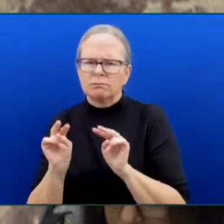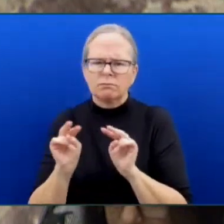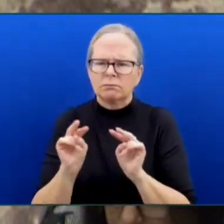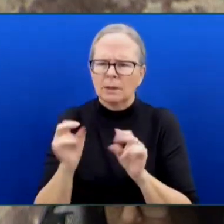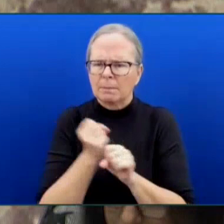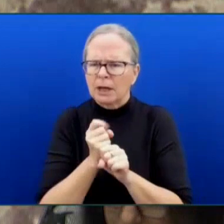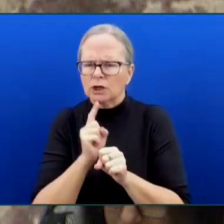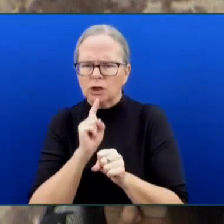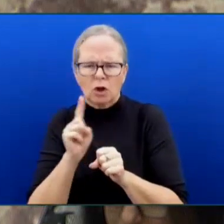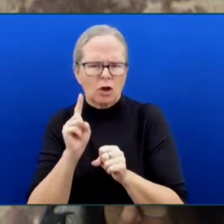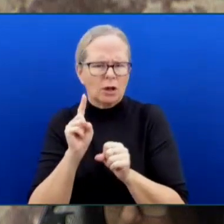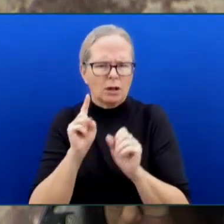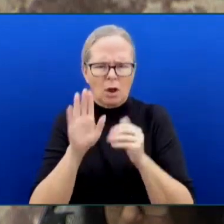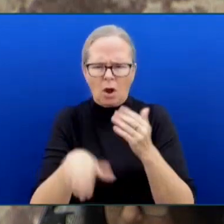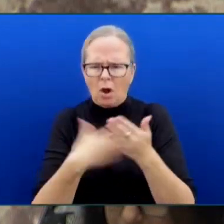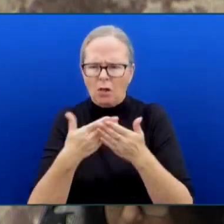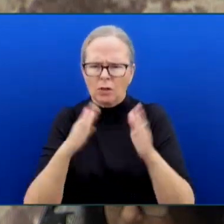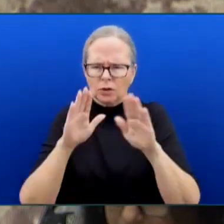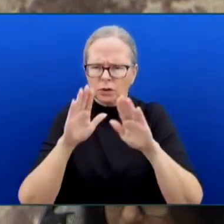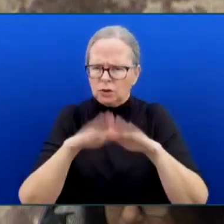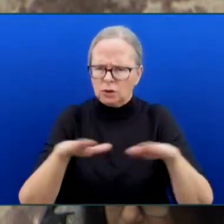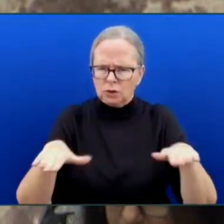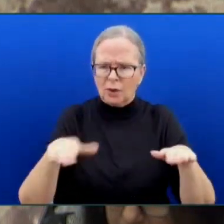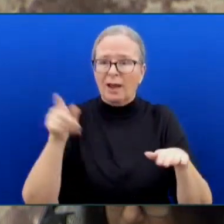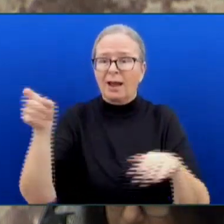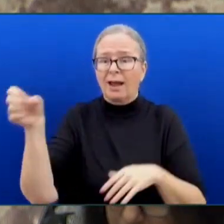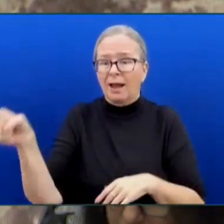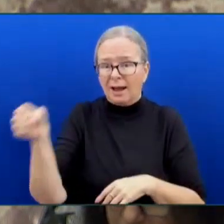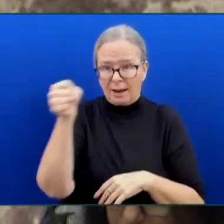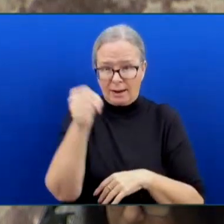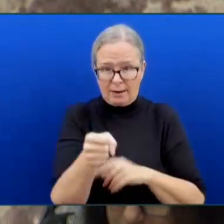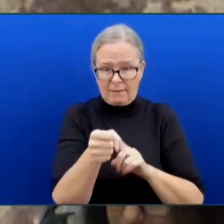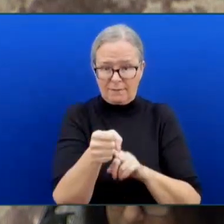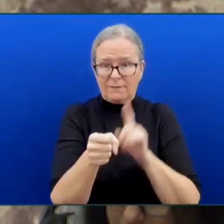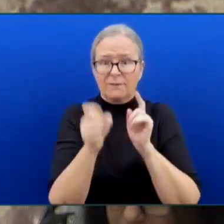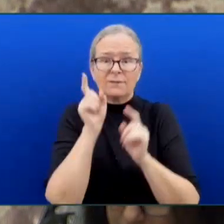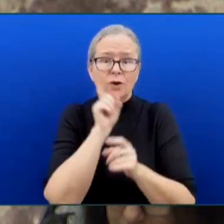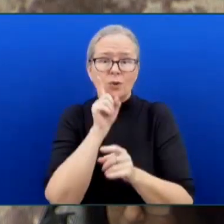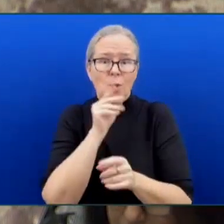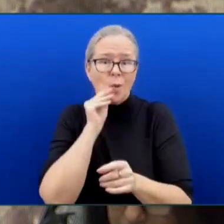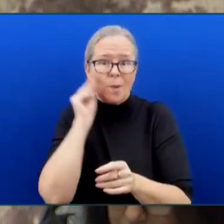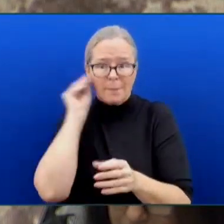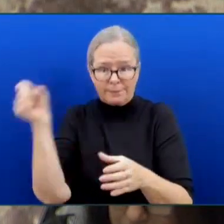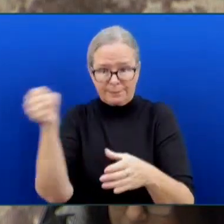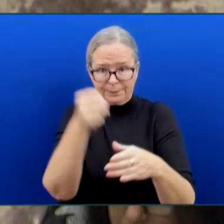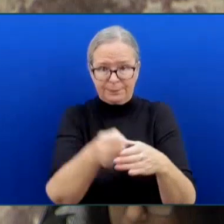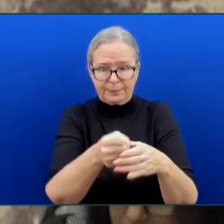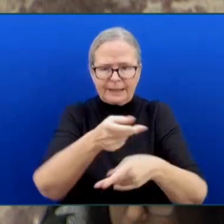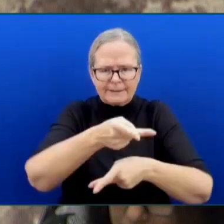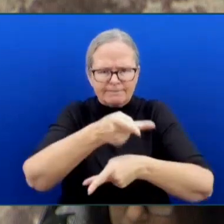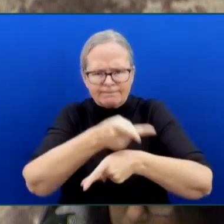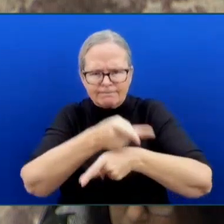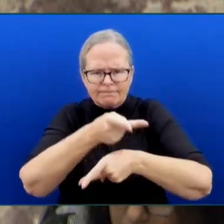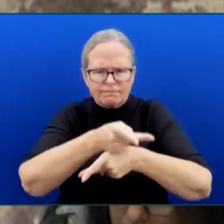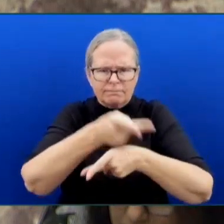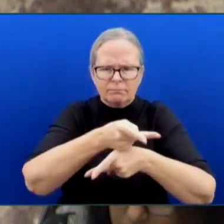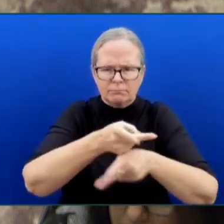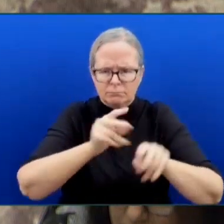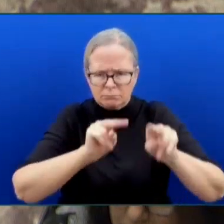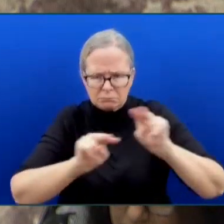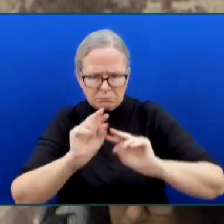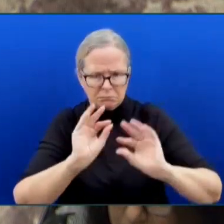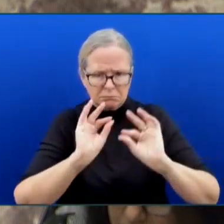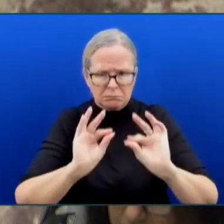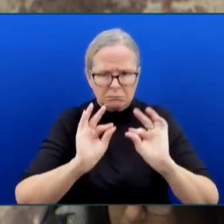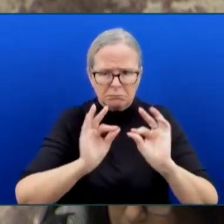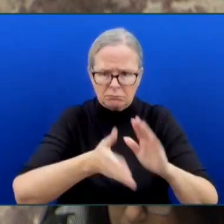those placement decisions were reviewed and other steps have been taken to increase accountability and to